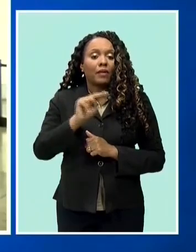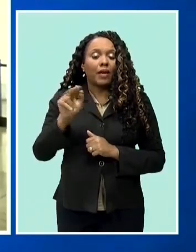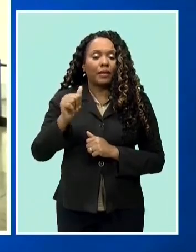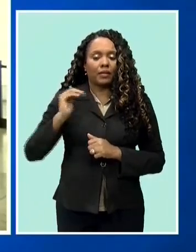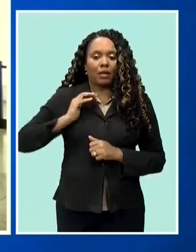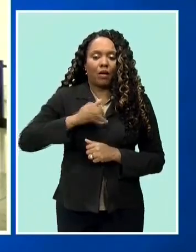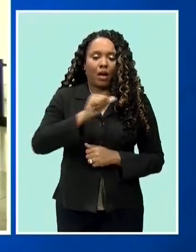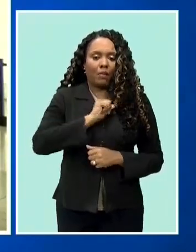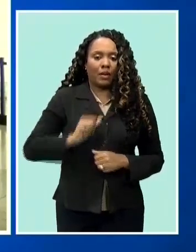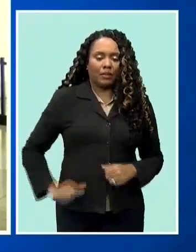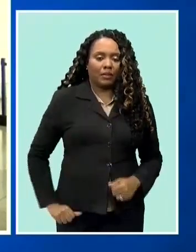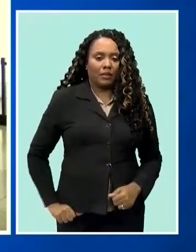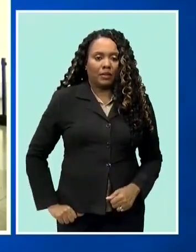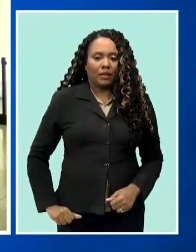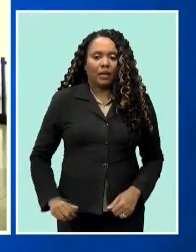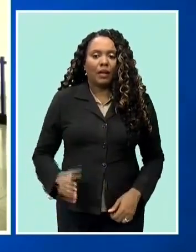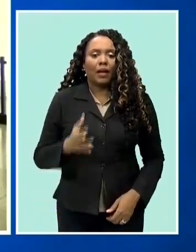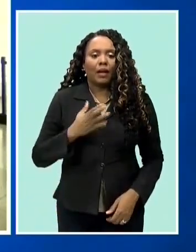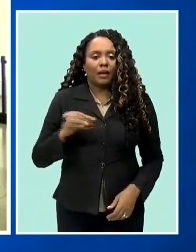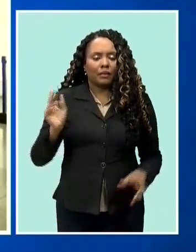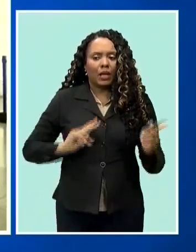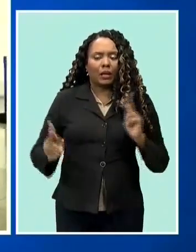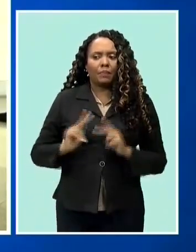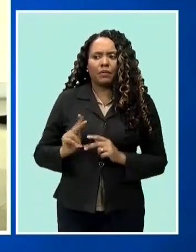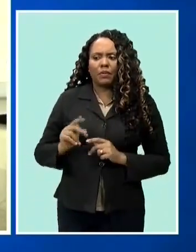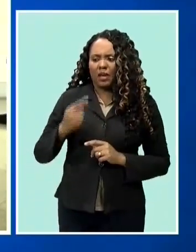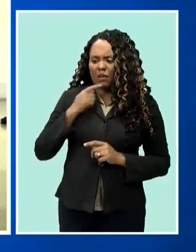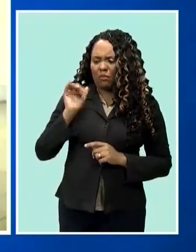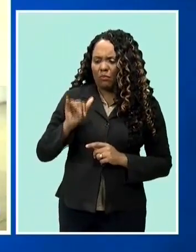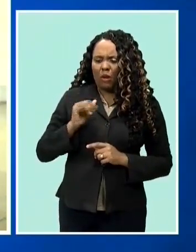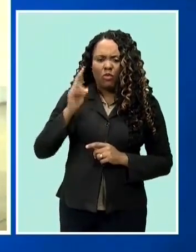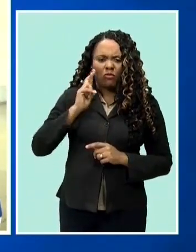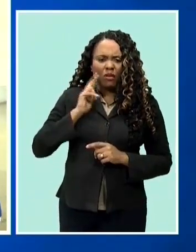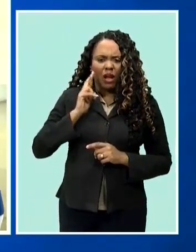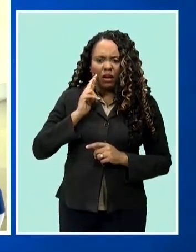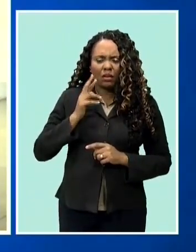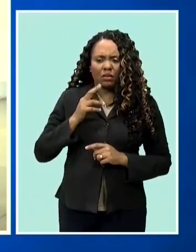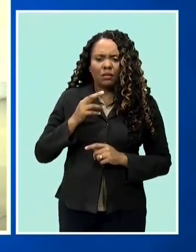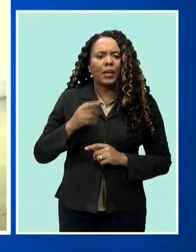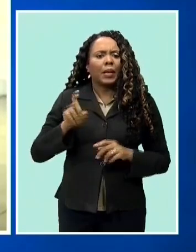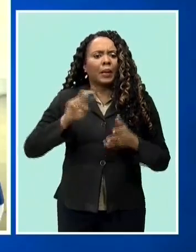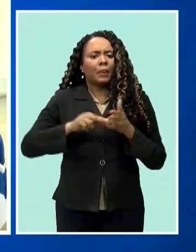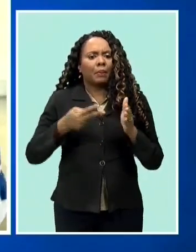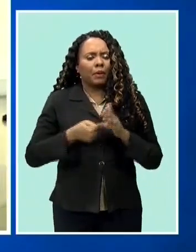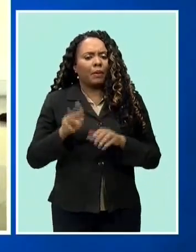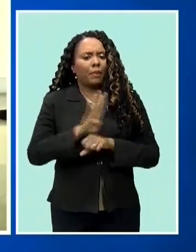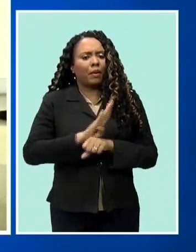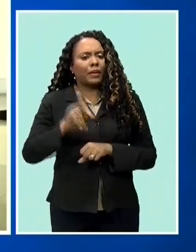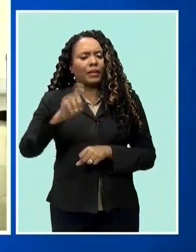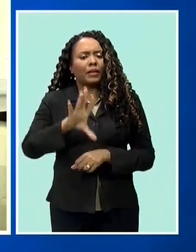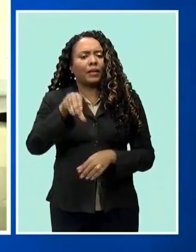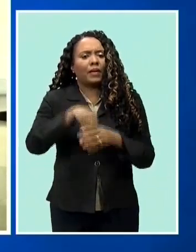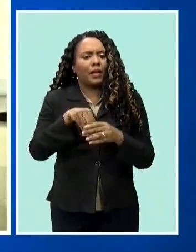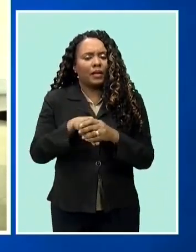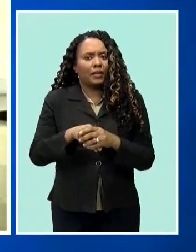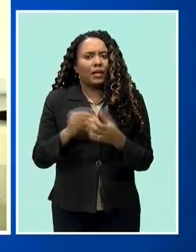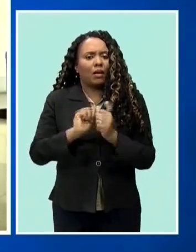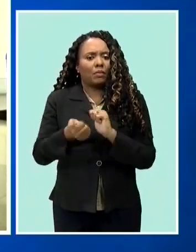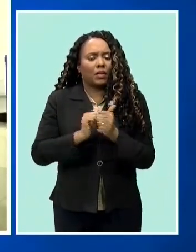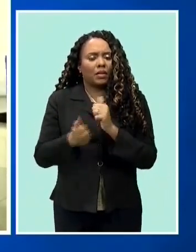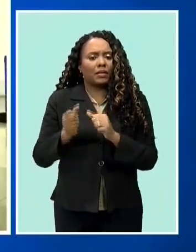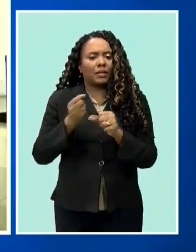because Rihanna has been acknowledged and regarded highly, that Barbados needs to invest in this project on an